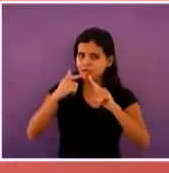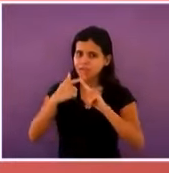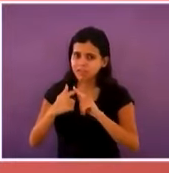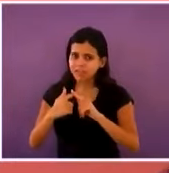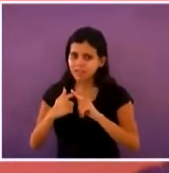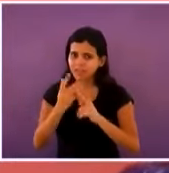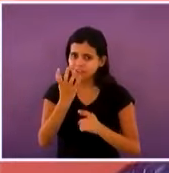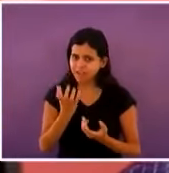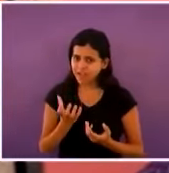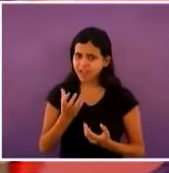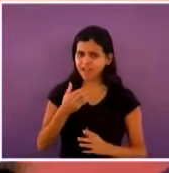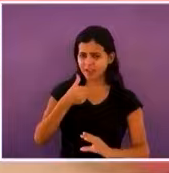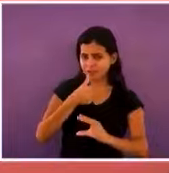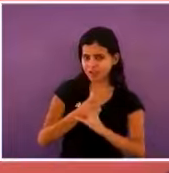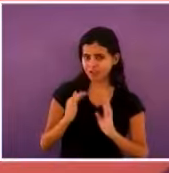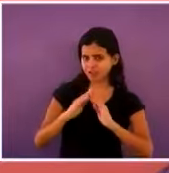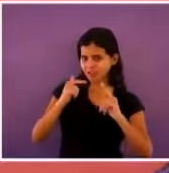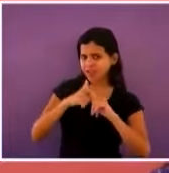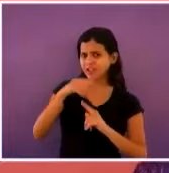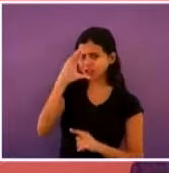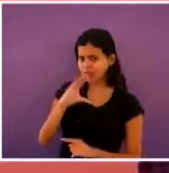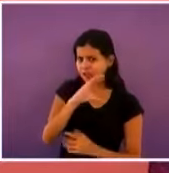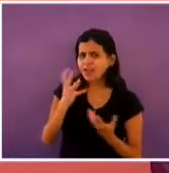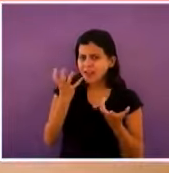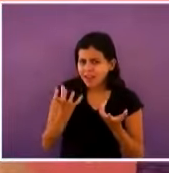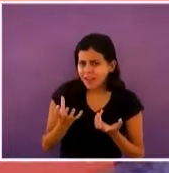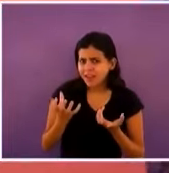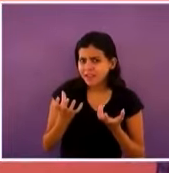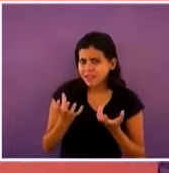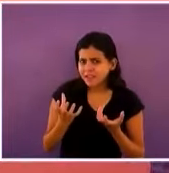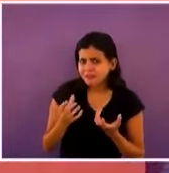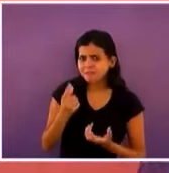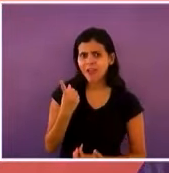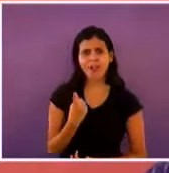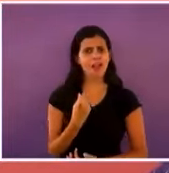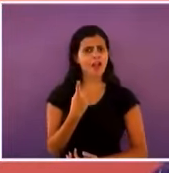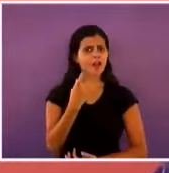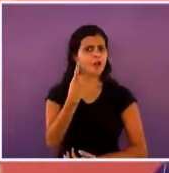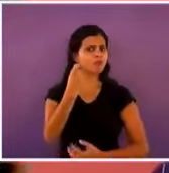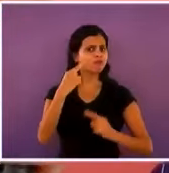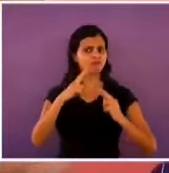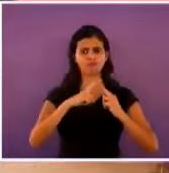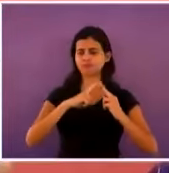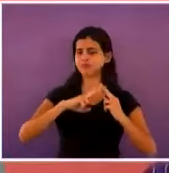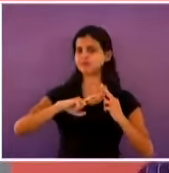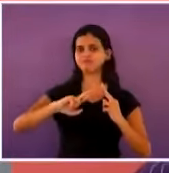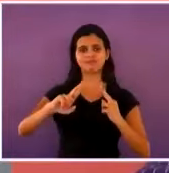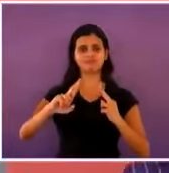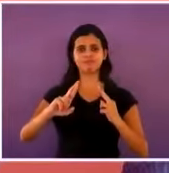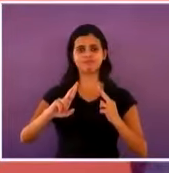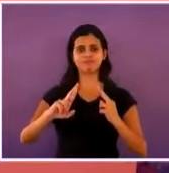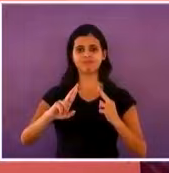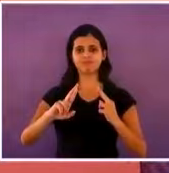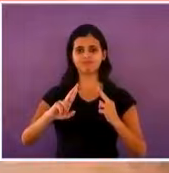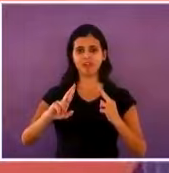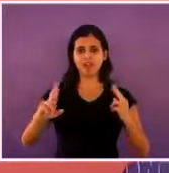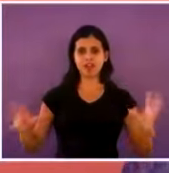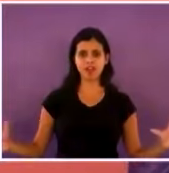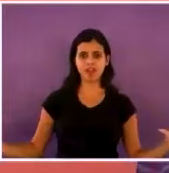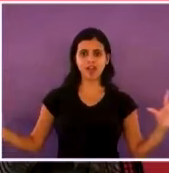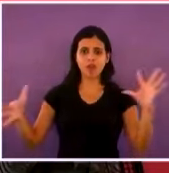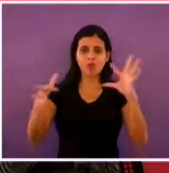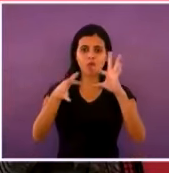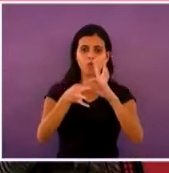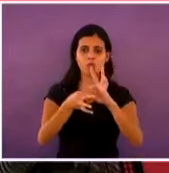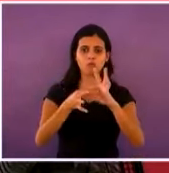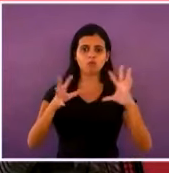That is this one religion. Essa única religião. That unites the whole of humanity. Que une